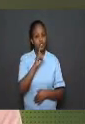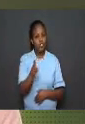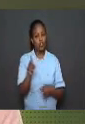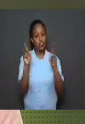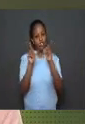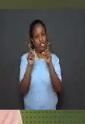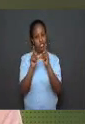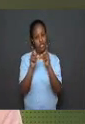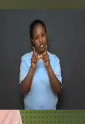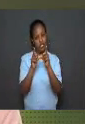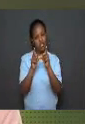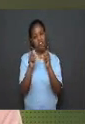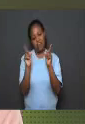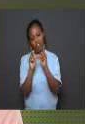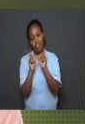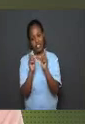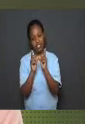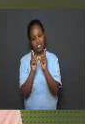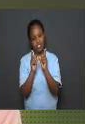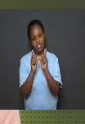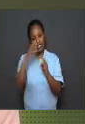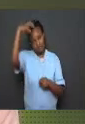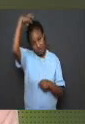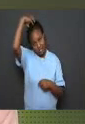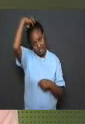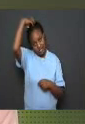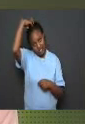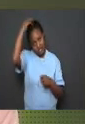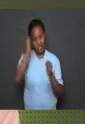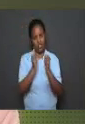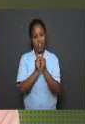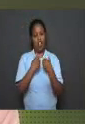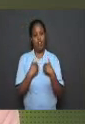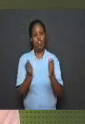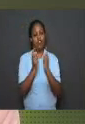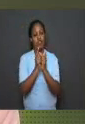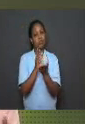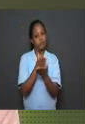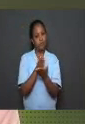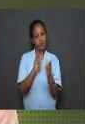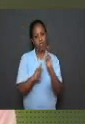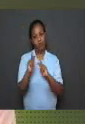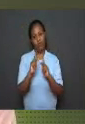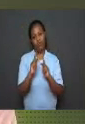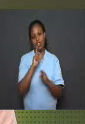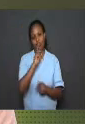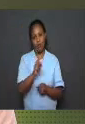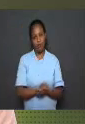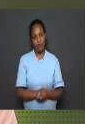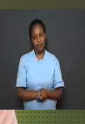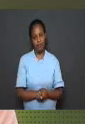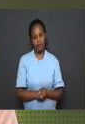you have learned that justice involves the fairness that governs the